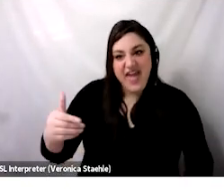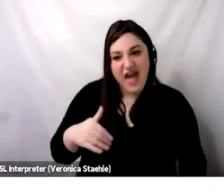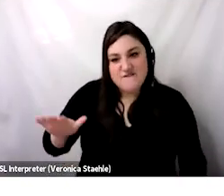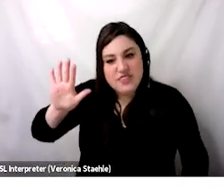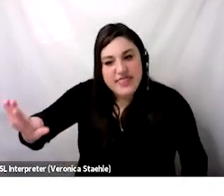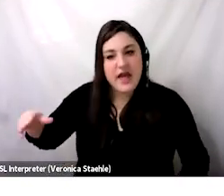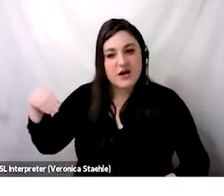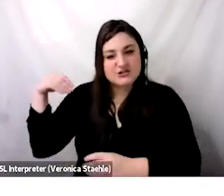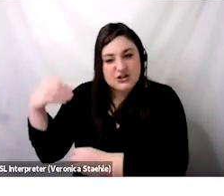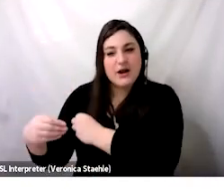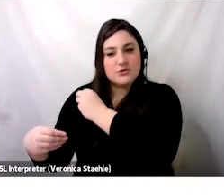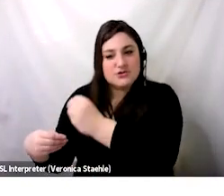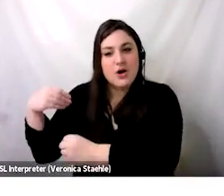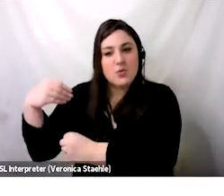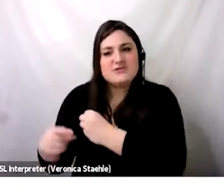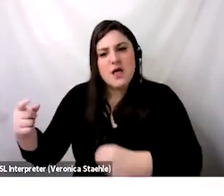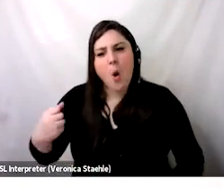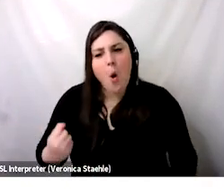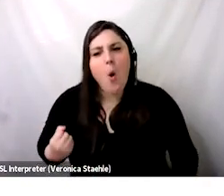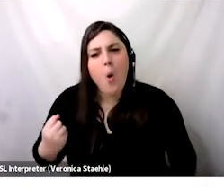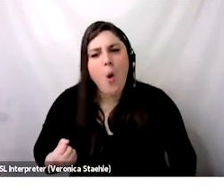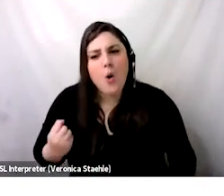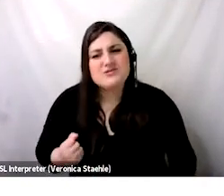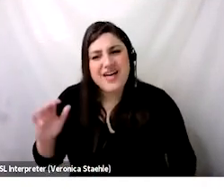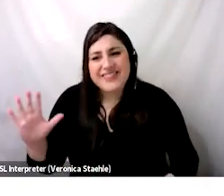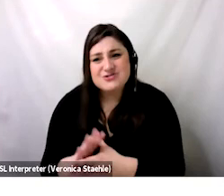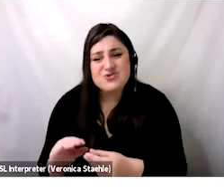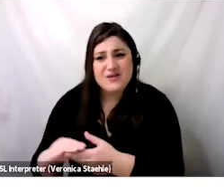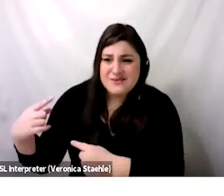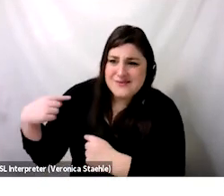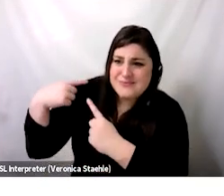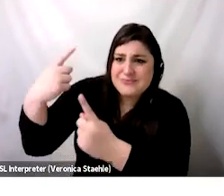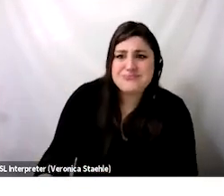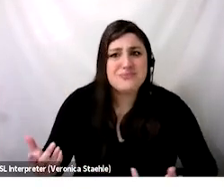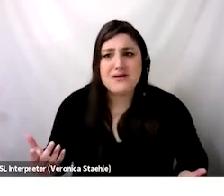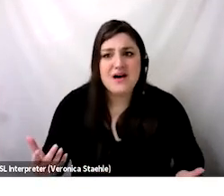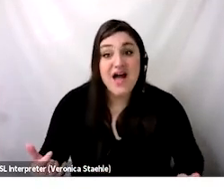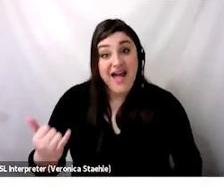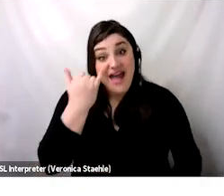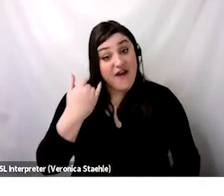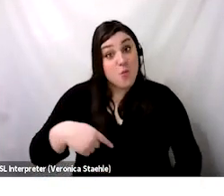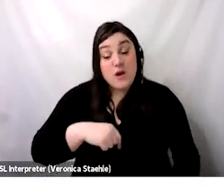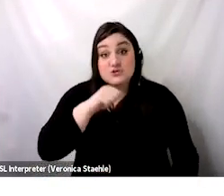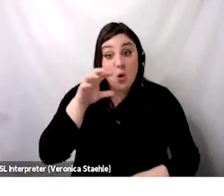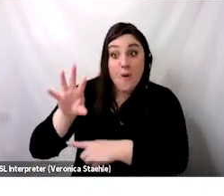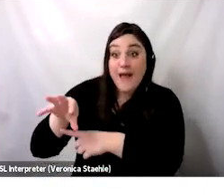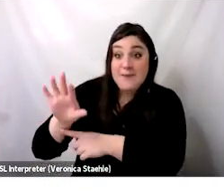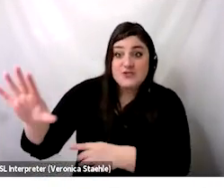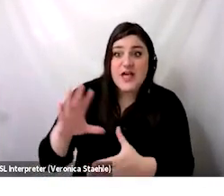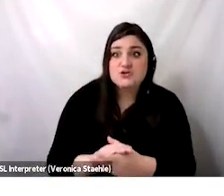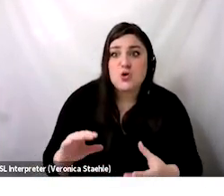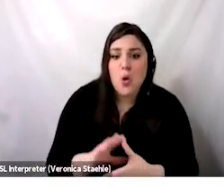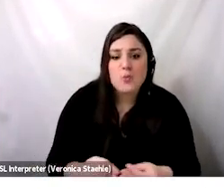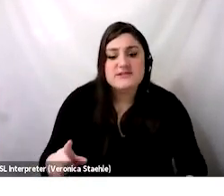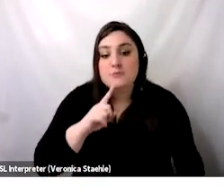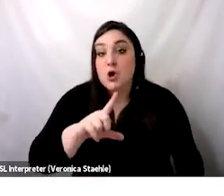history to be told. And if we don't capture those stories, I guarantee 20 years from now, people will tell you that your family